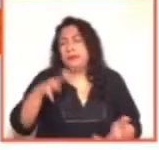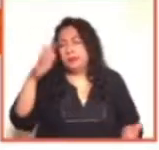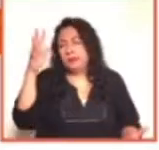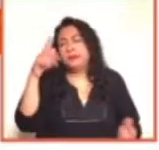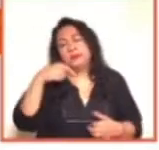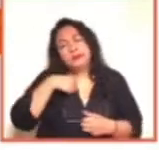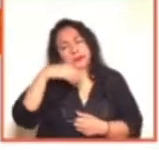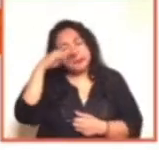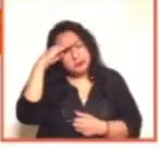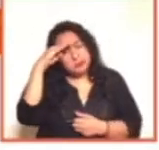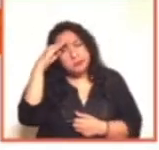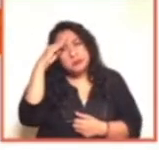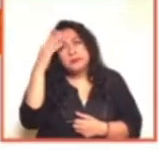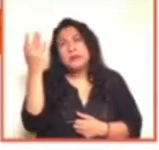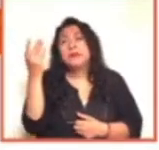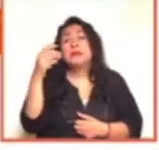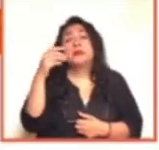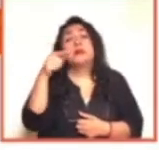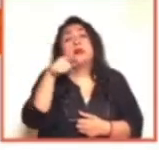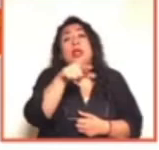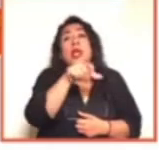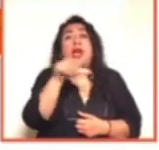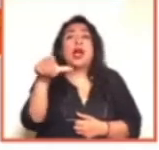Western European arts, you know,